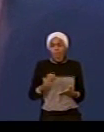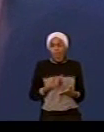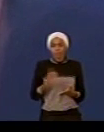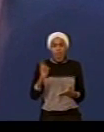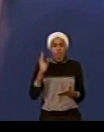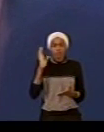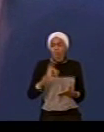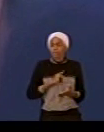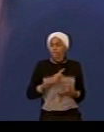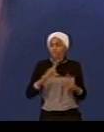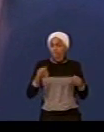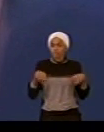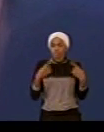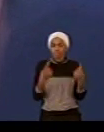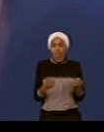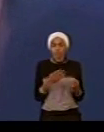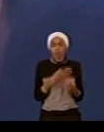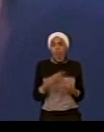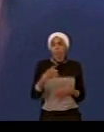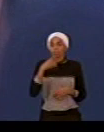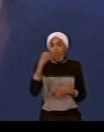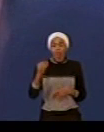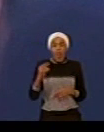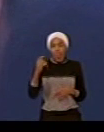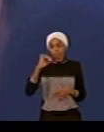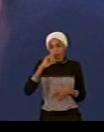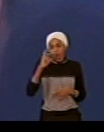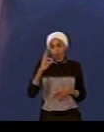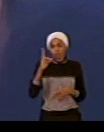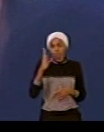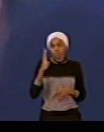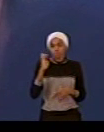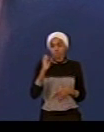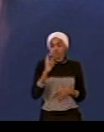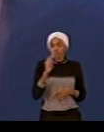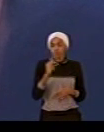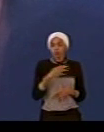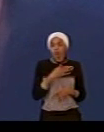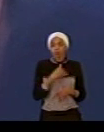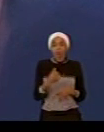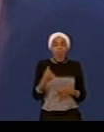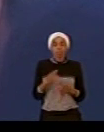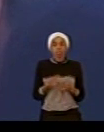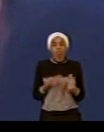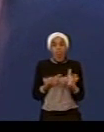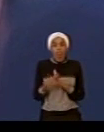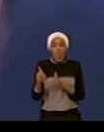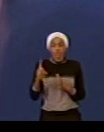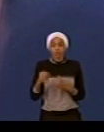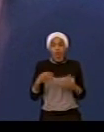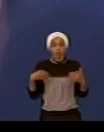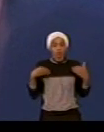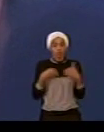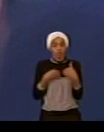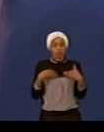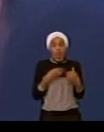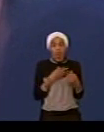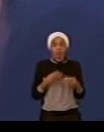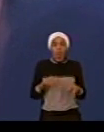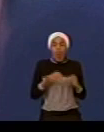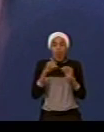shall I go? And they took Joseph's coat, and killed a kid of the goats, and dipped the coat in the